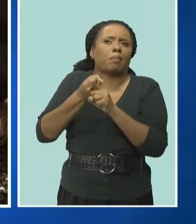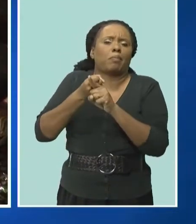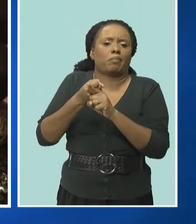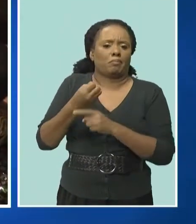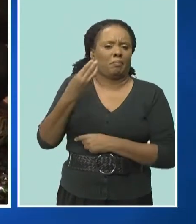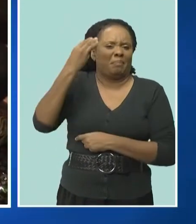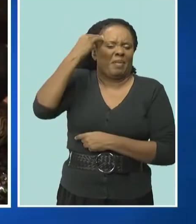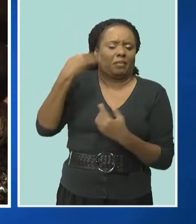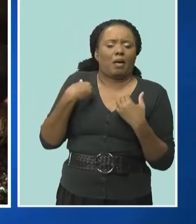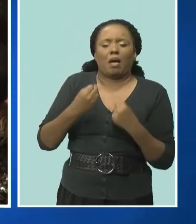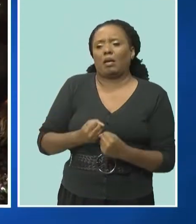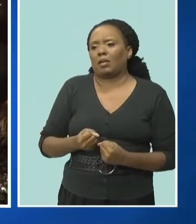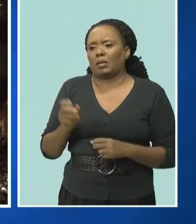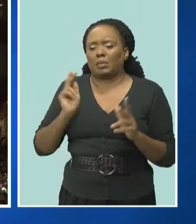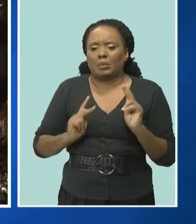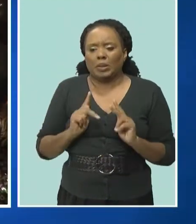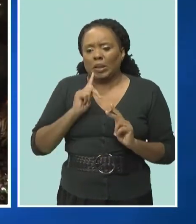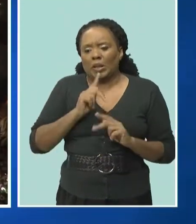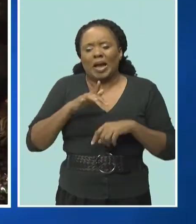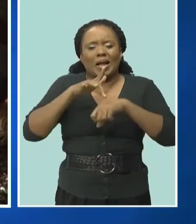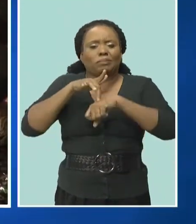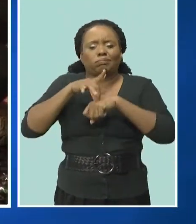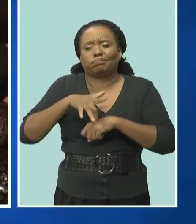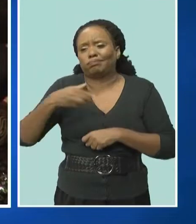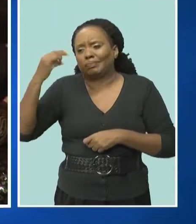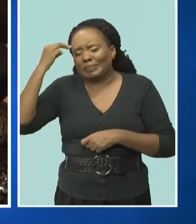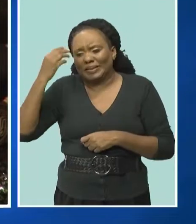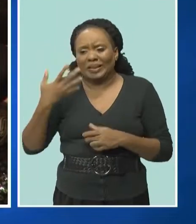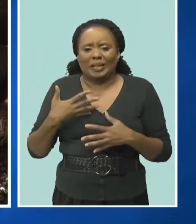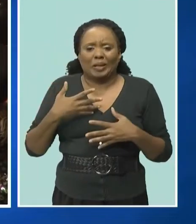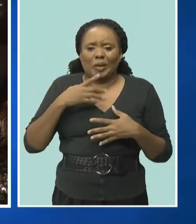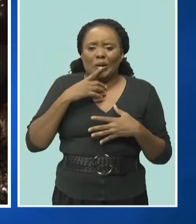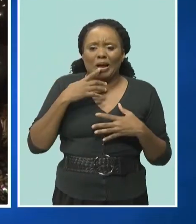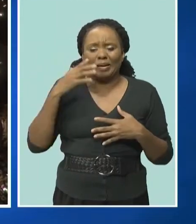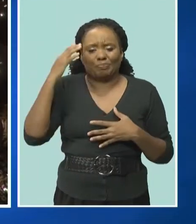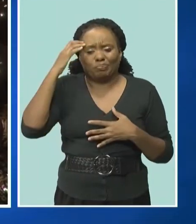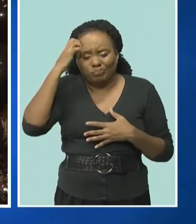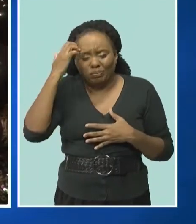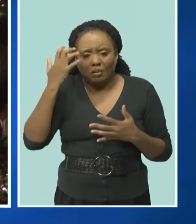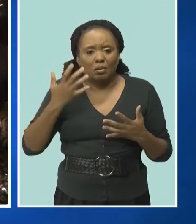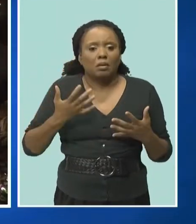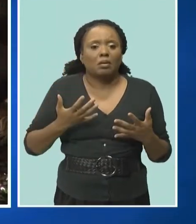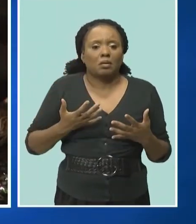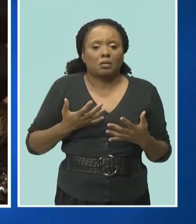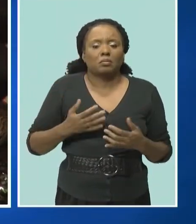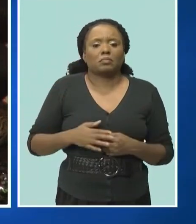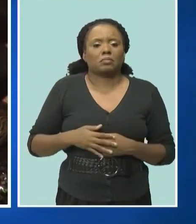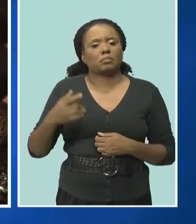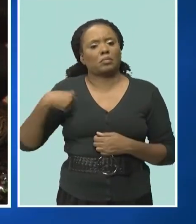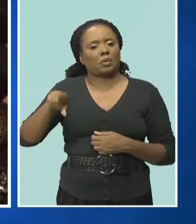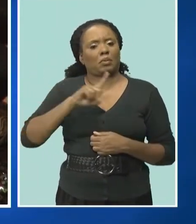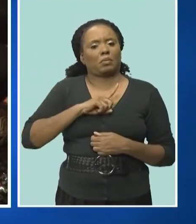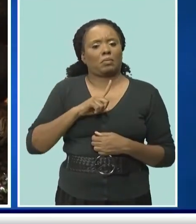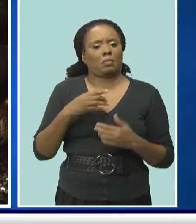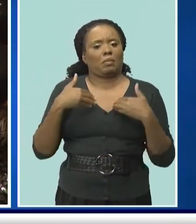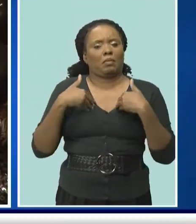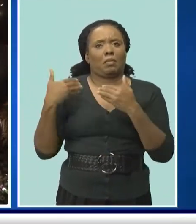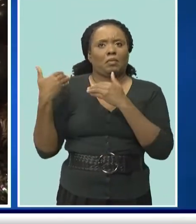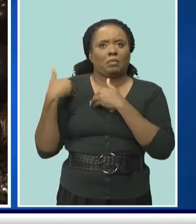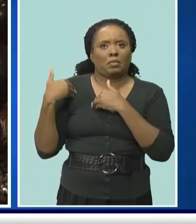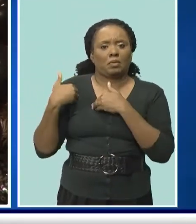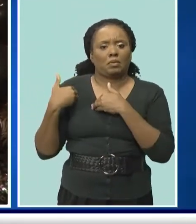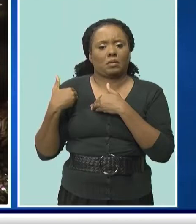mental health over the past 2.5 years. We have a duty now not only to have the Mental Health Commission